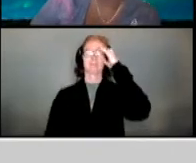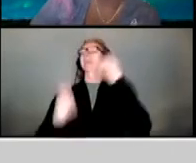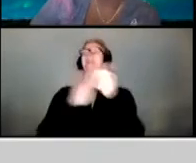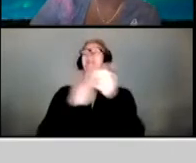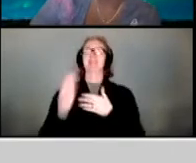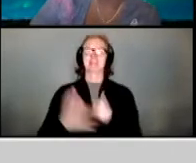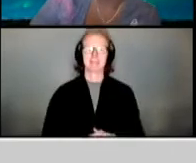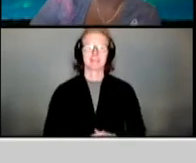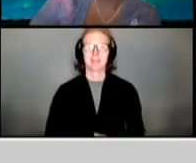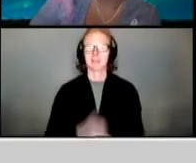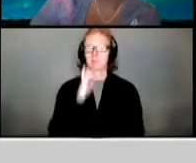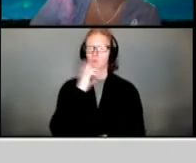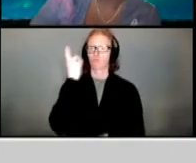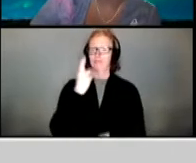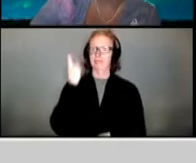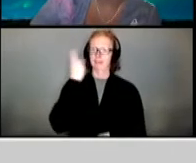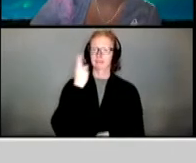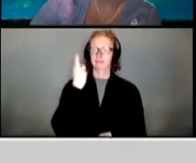reason why